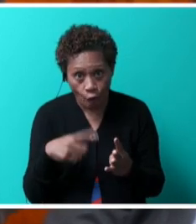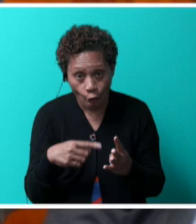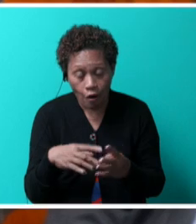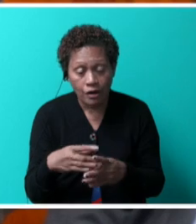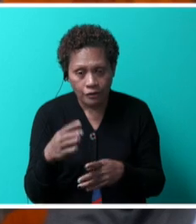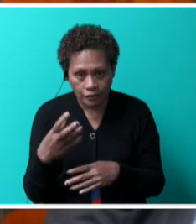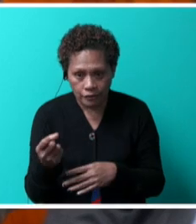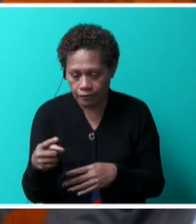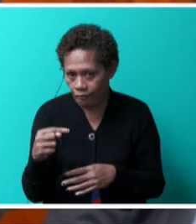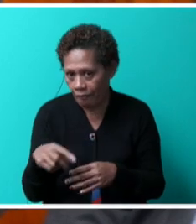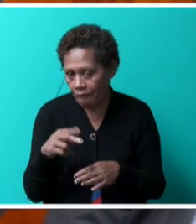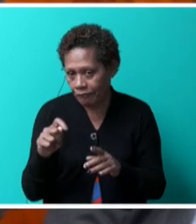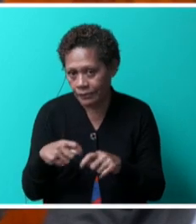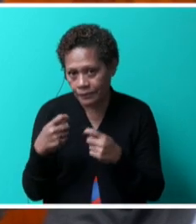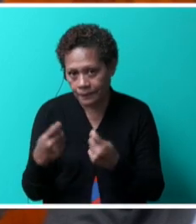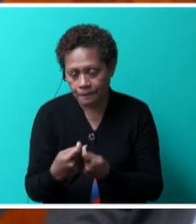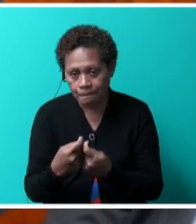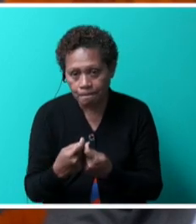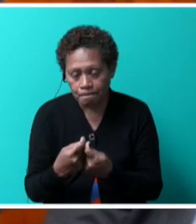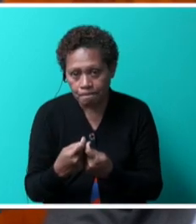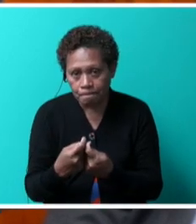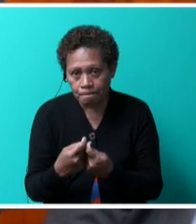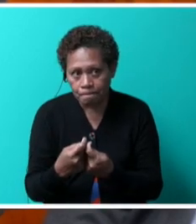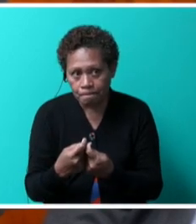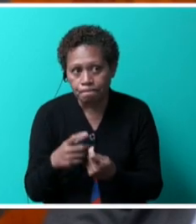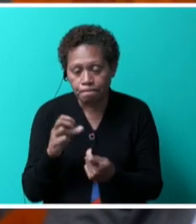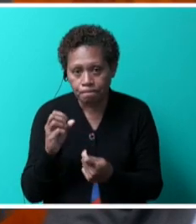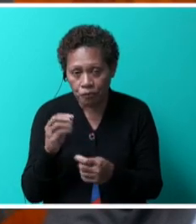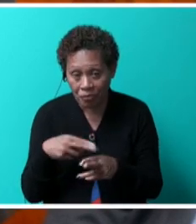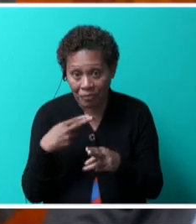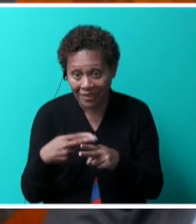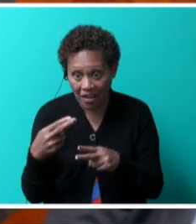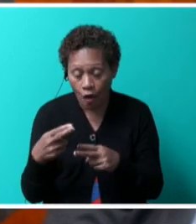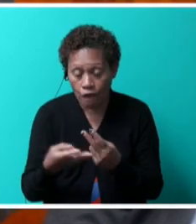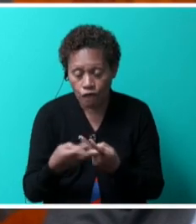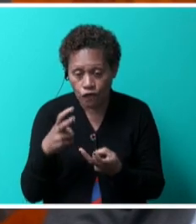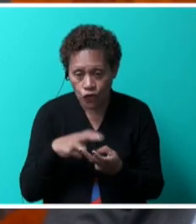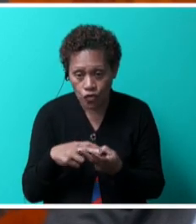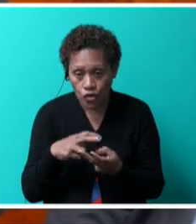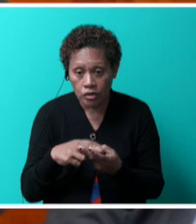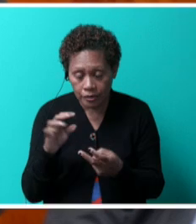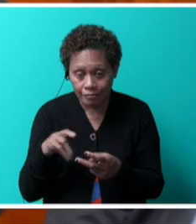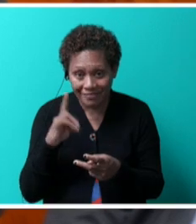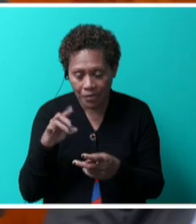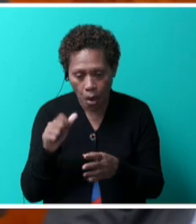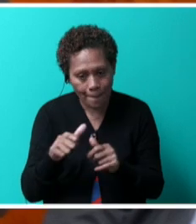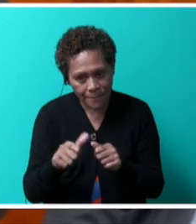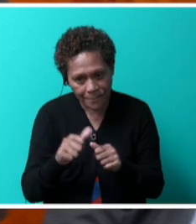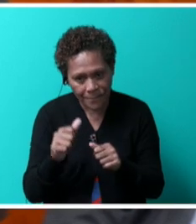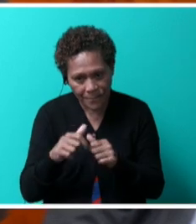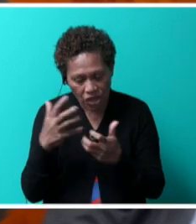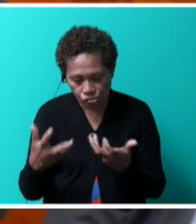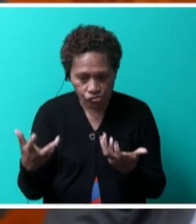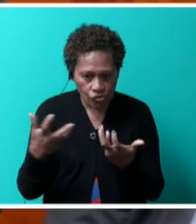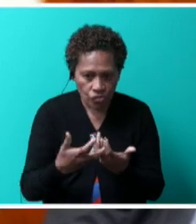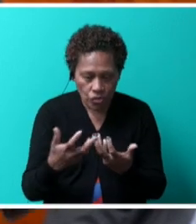agri-food value chain across vegetable, root crops, fruits, and livestock that are best suitable to local